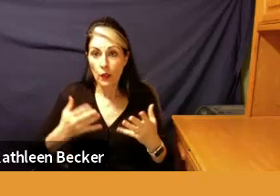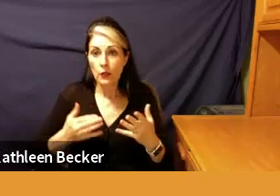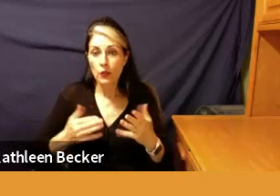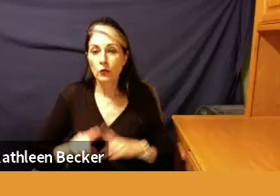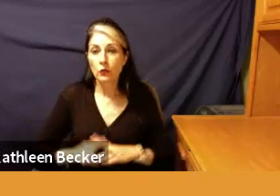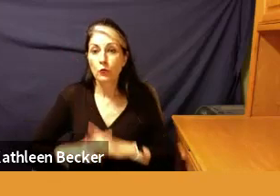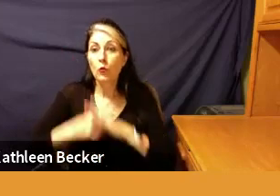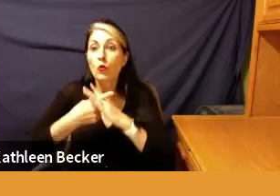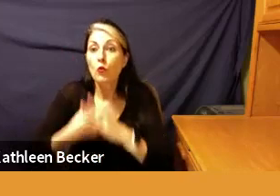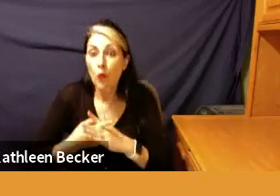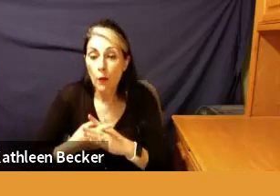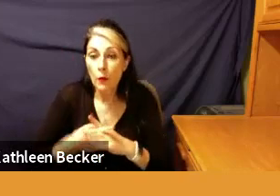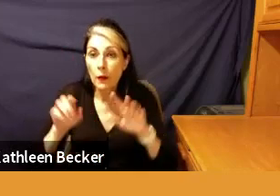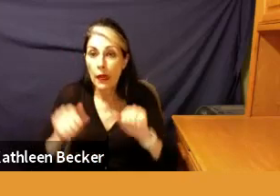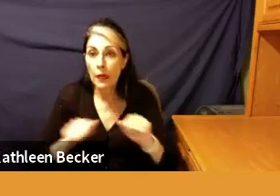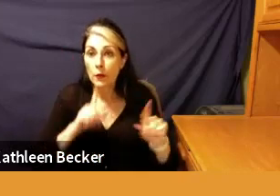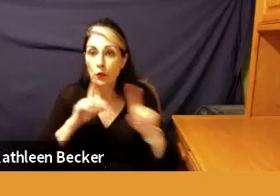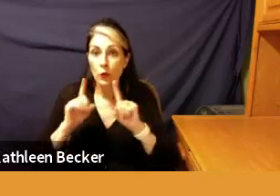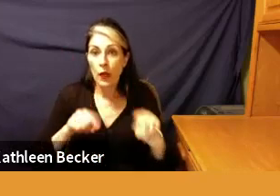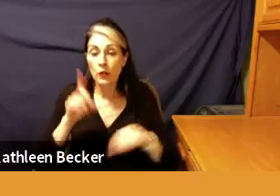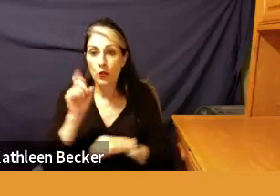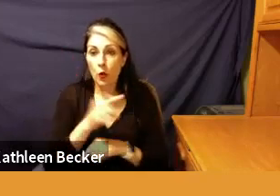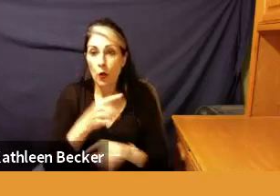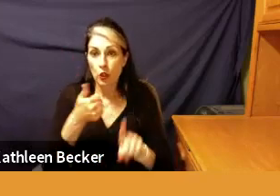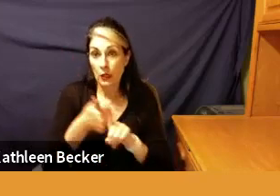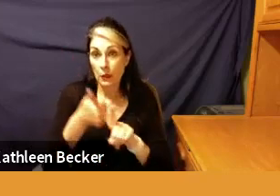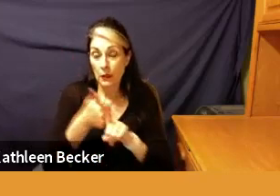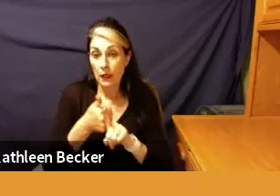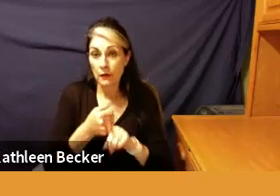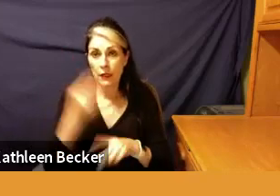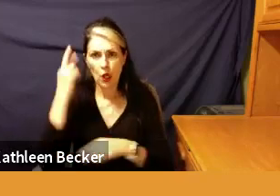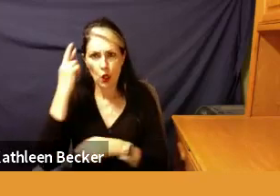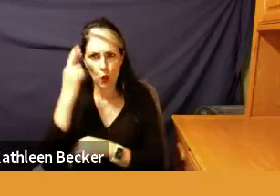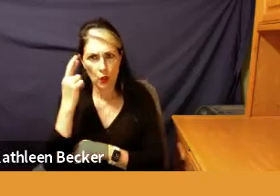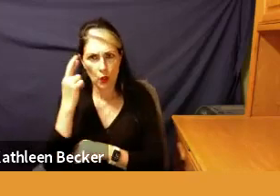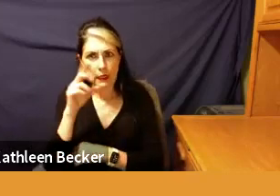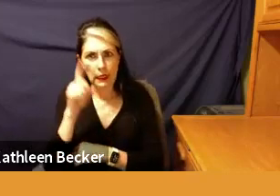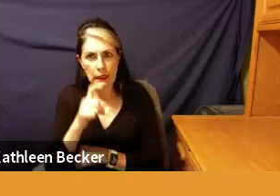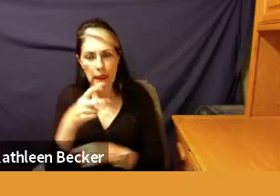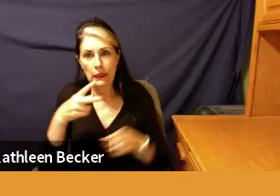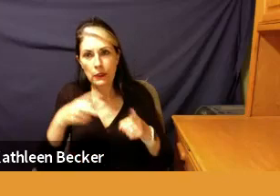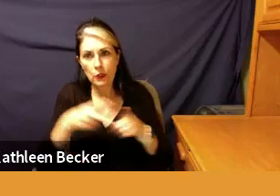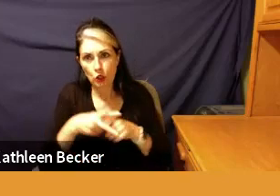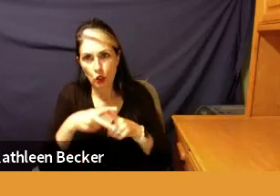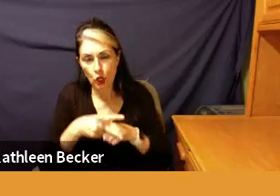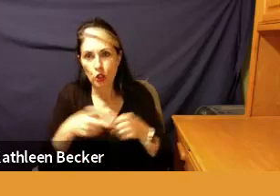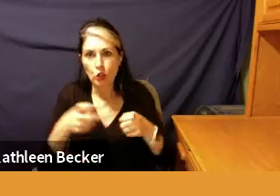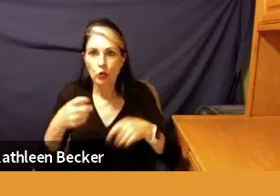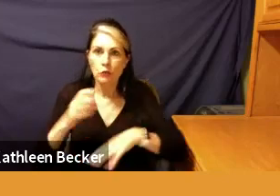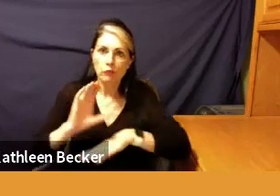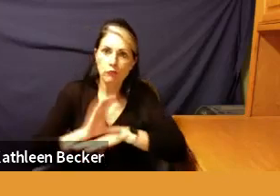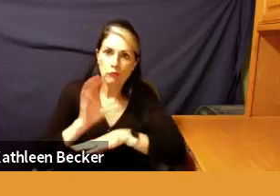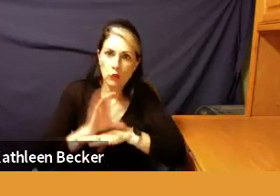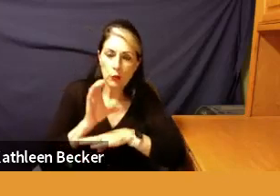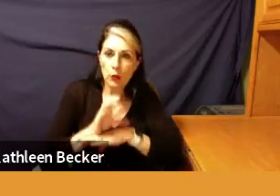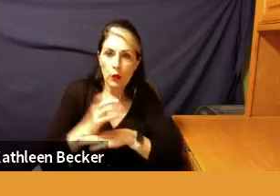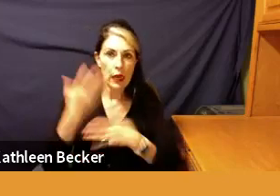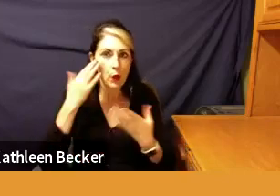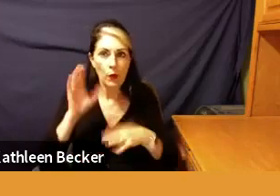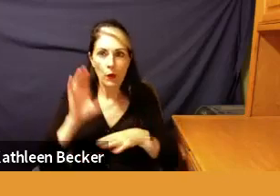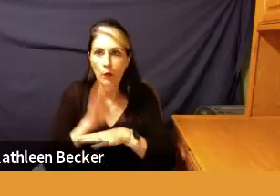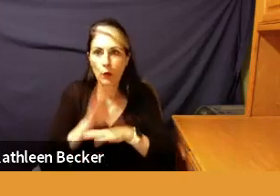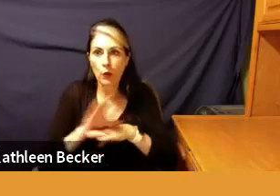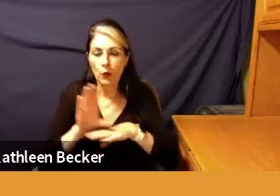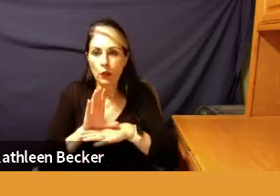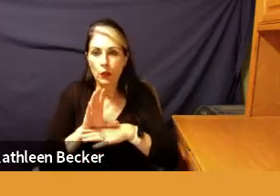prompt them, they're able to answer the question themselves and realize, I need a charger, I need my computer. We don't want their computer to die halfway